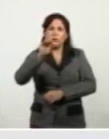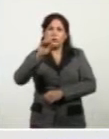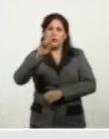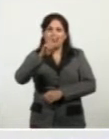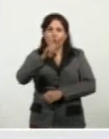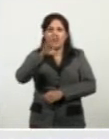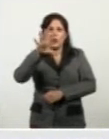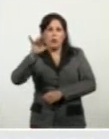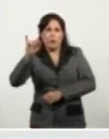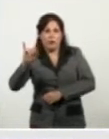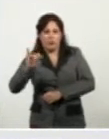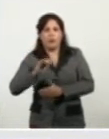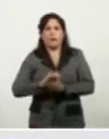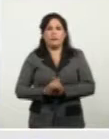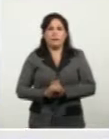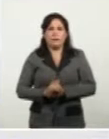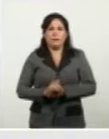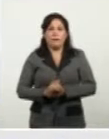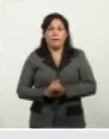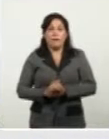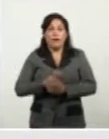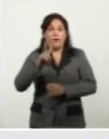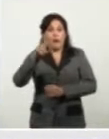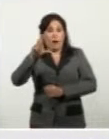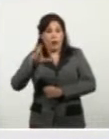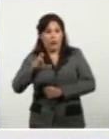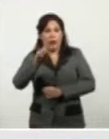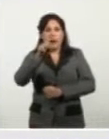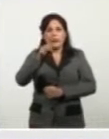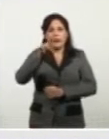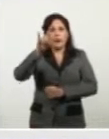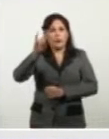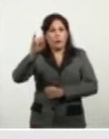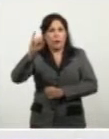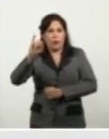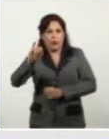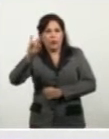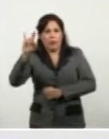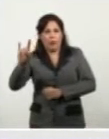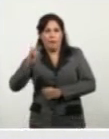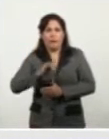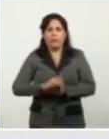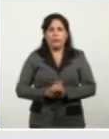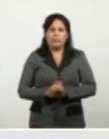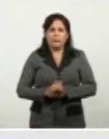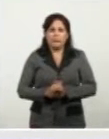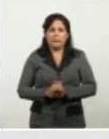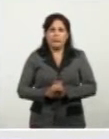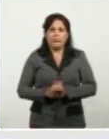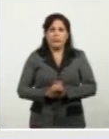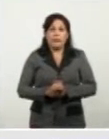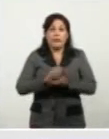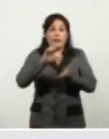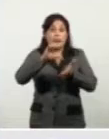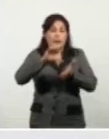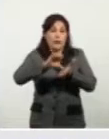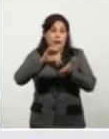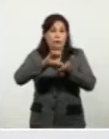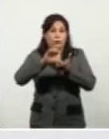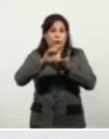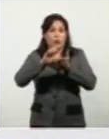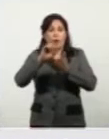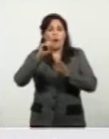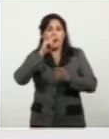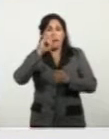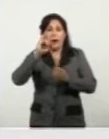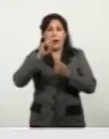Clara, 199. In the Biotechnology and Genetic Engineering Center, 220. And